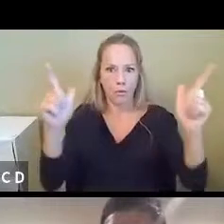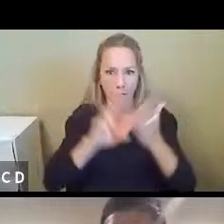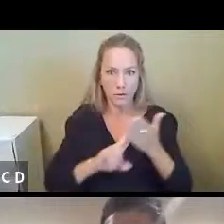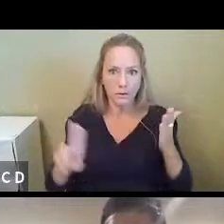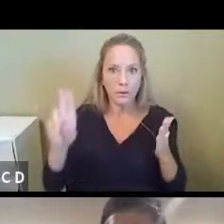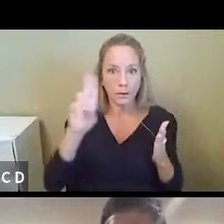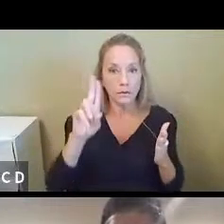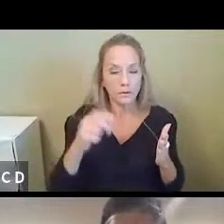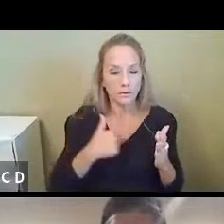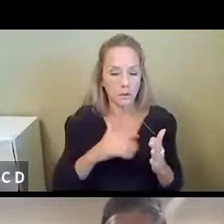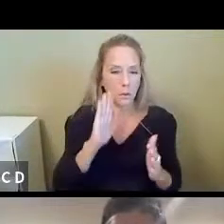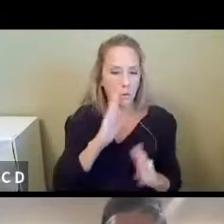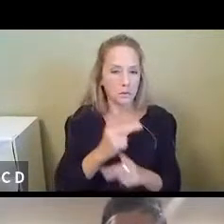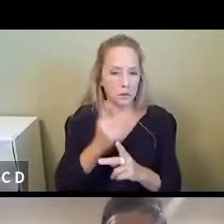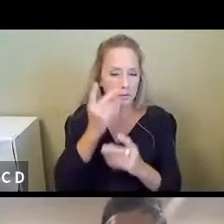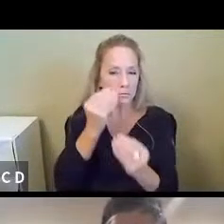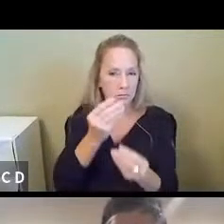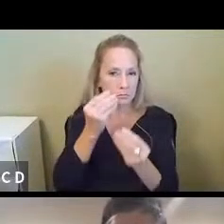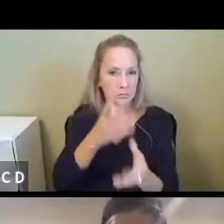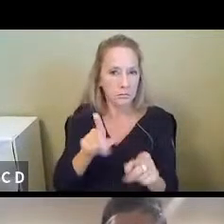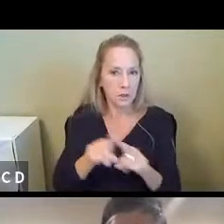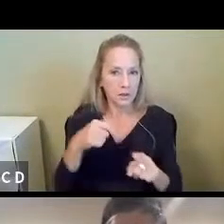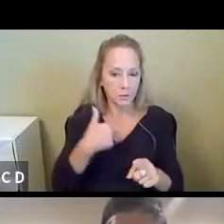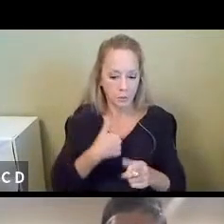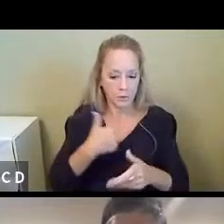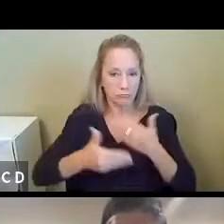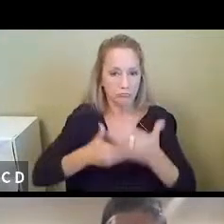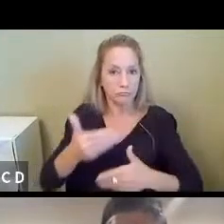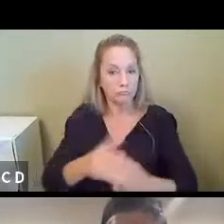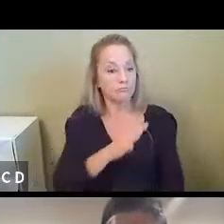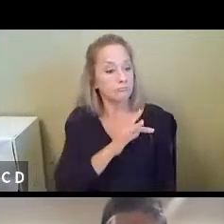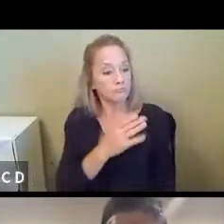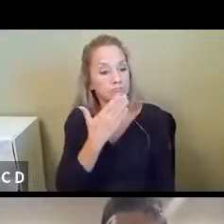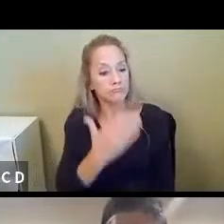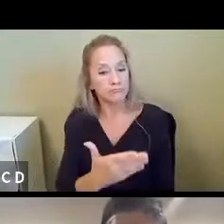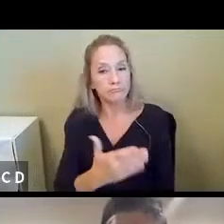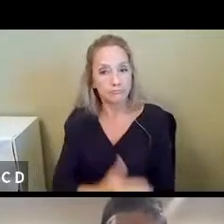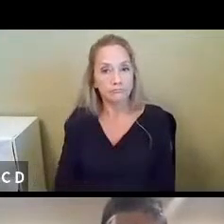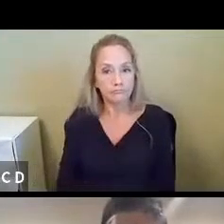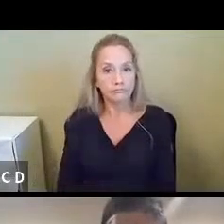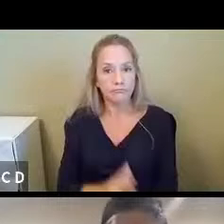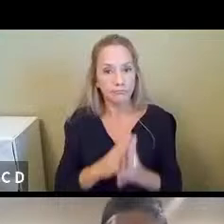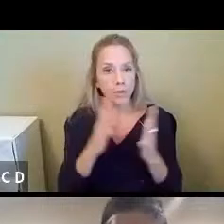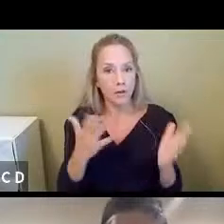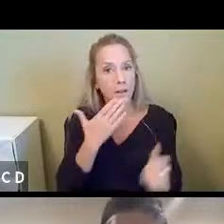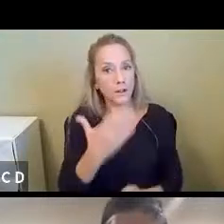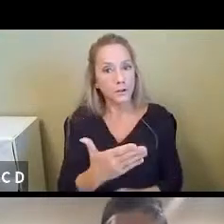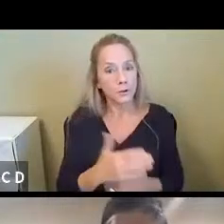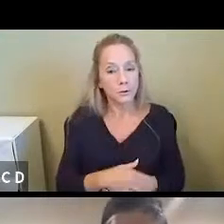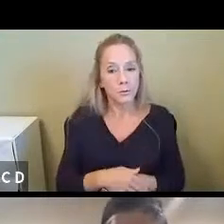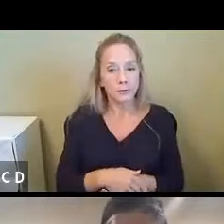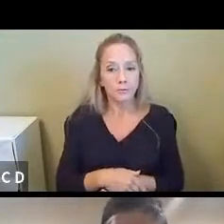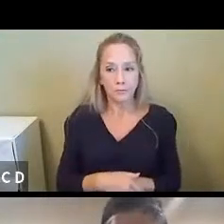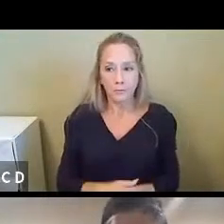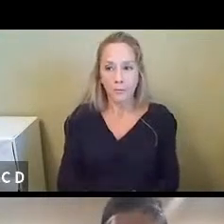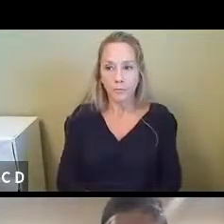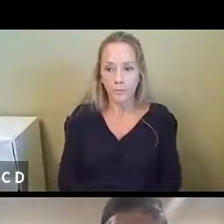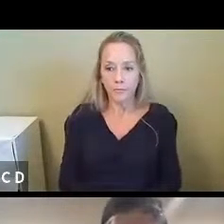So I'll keep you posted on that as we go. Great, thanks so much, and thank you for your very complete